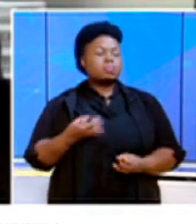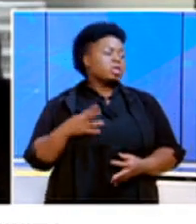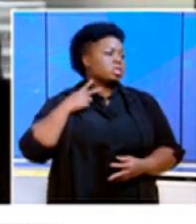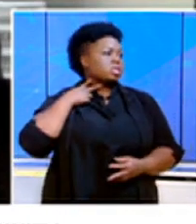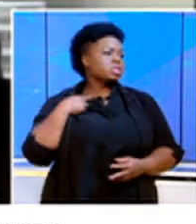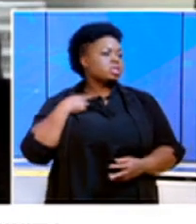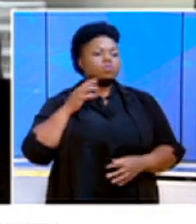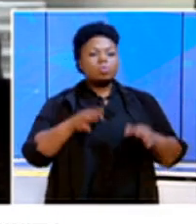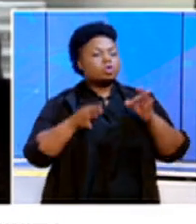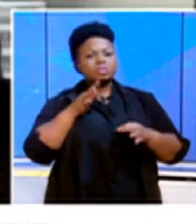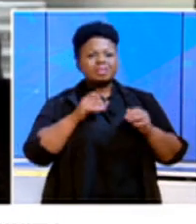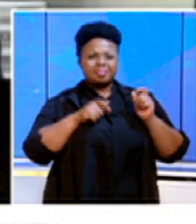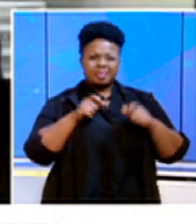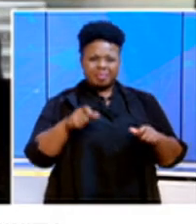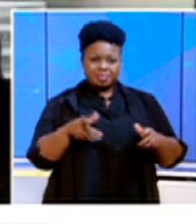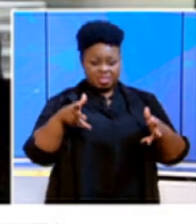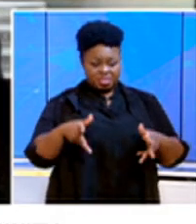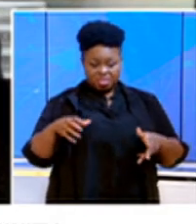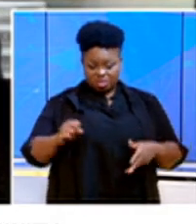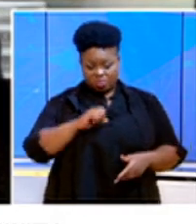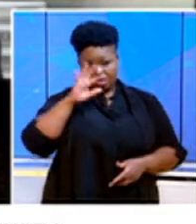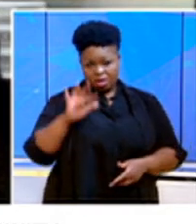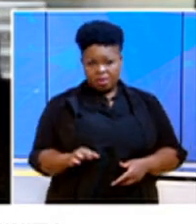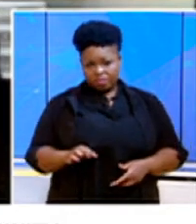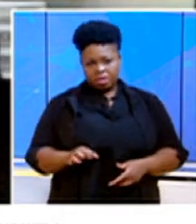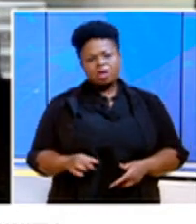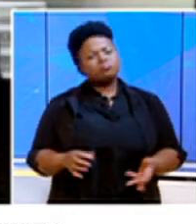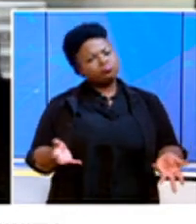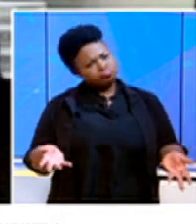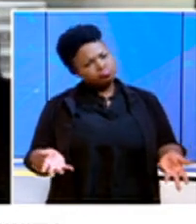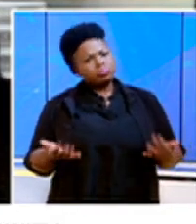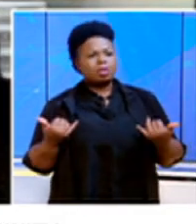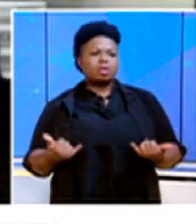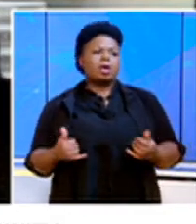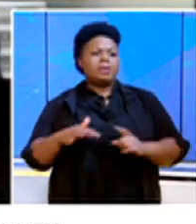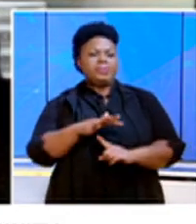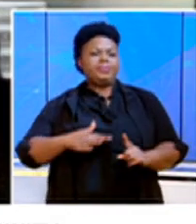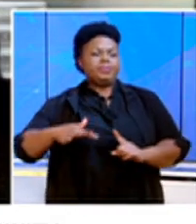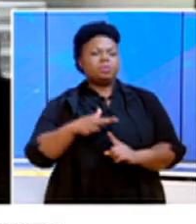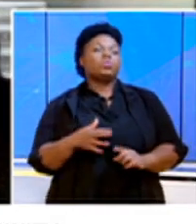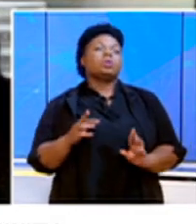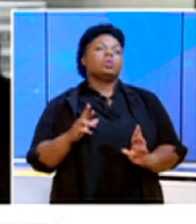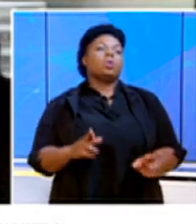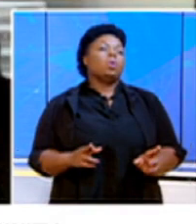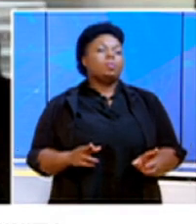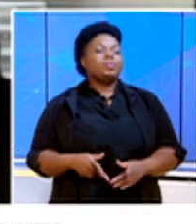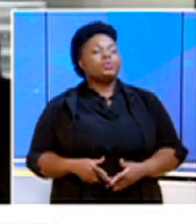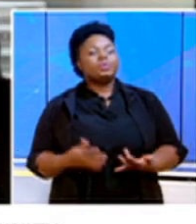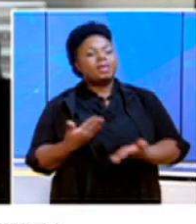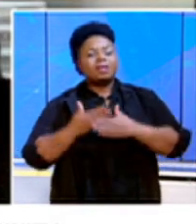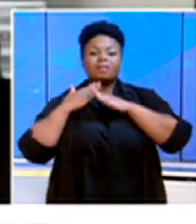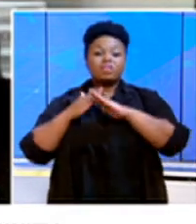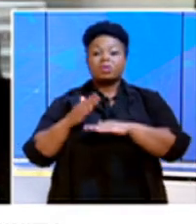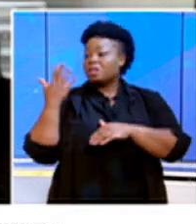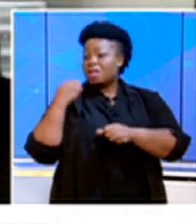with politicians. But let's focus here in South Africa. We are in a situation that we were hoping we would not be in. I mean, this time last